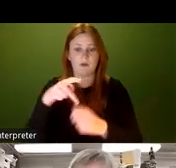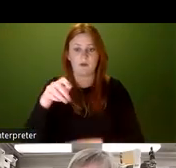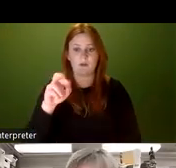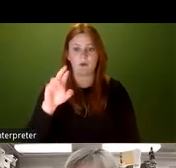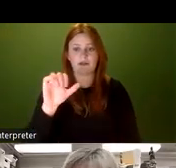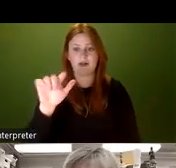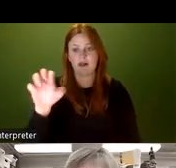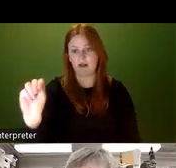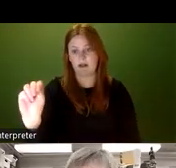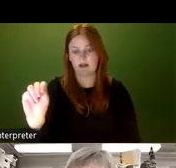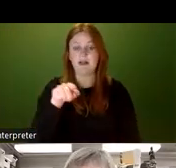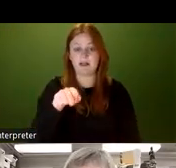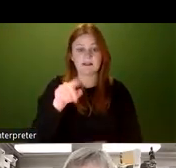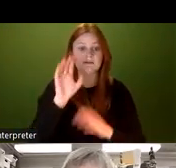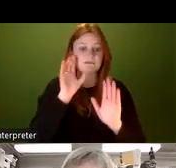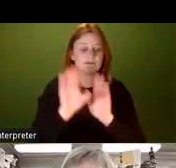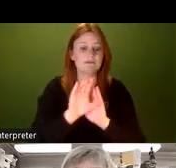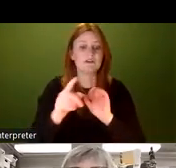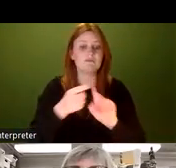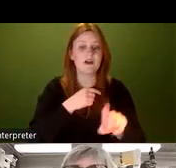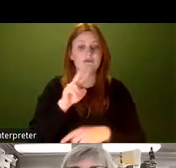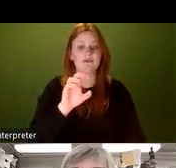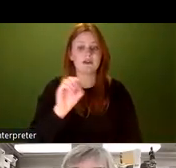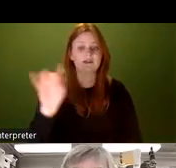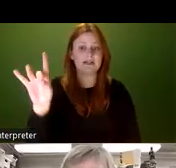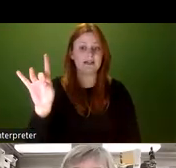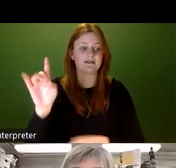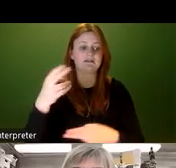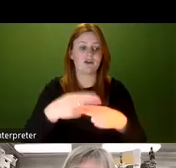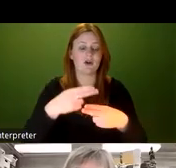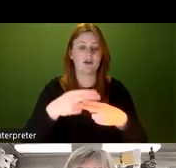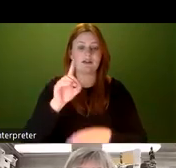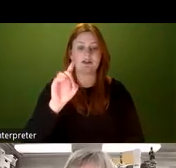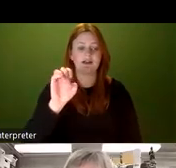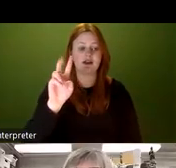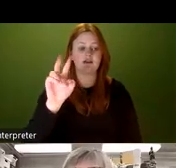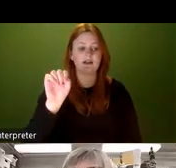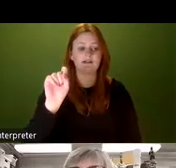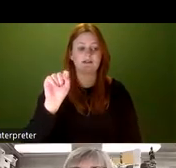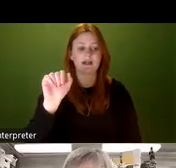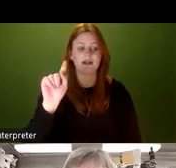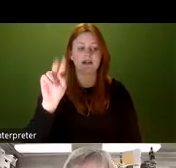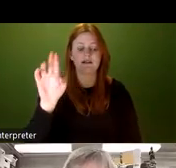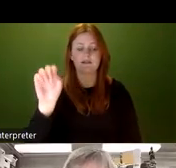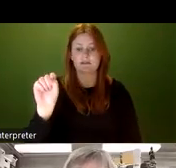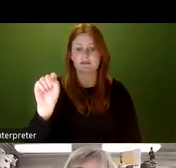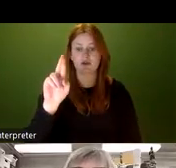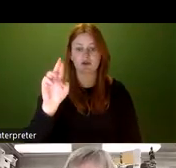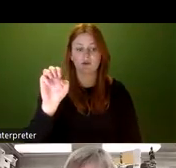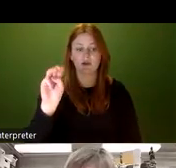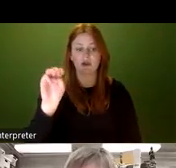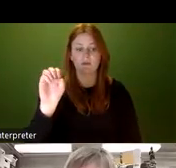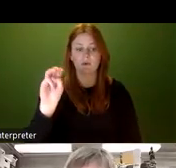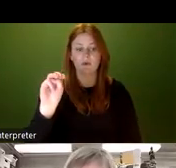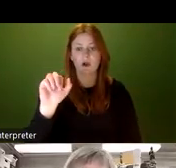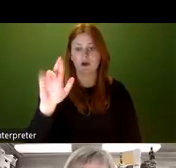from 2008. It's called Devastatus Rememorari. And not